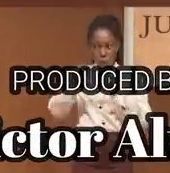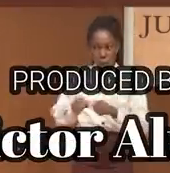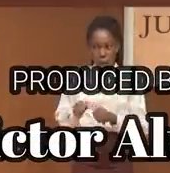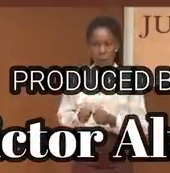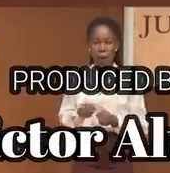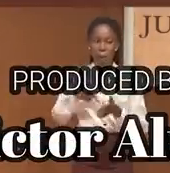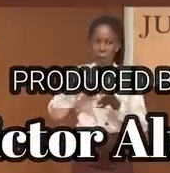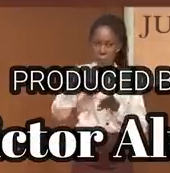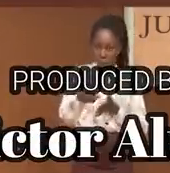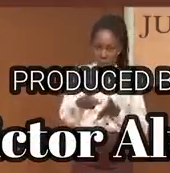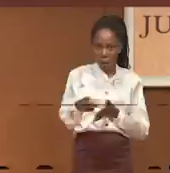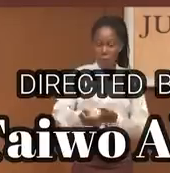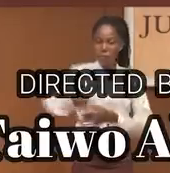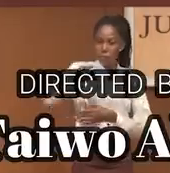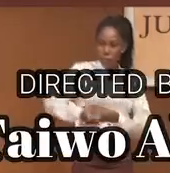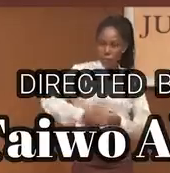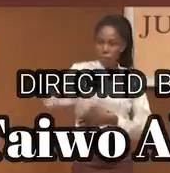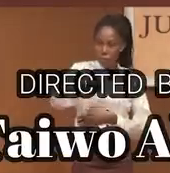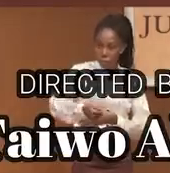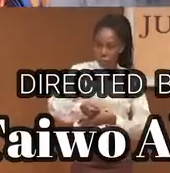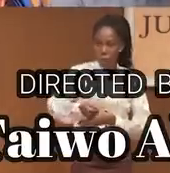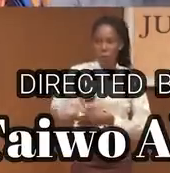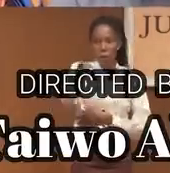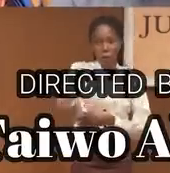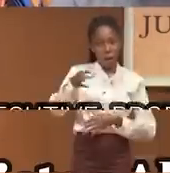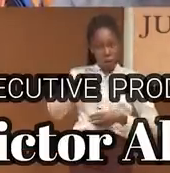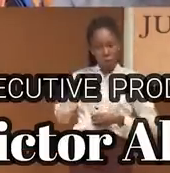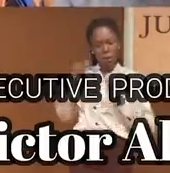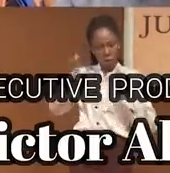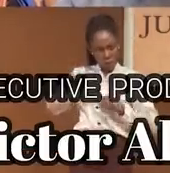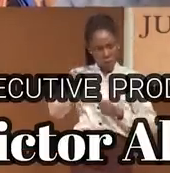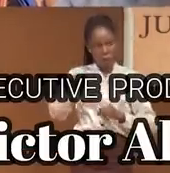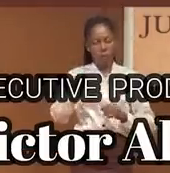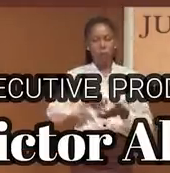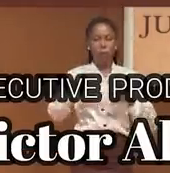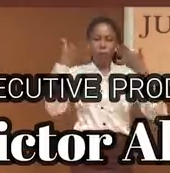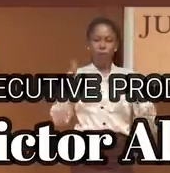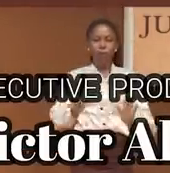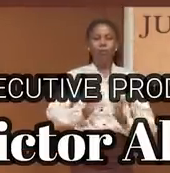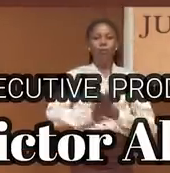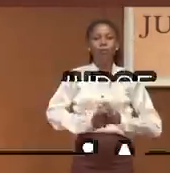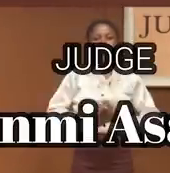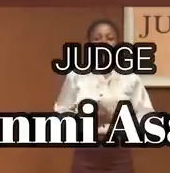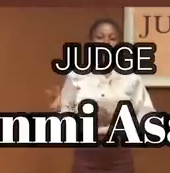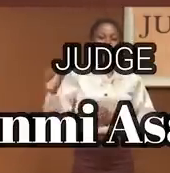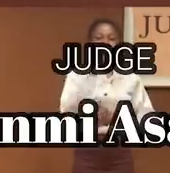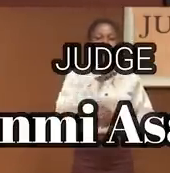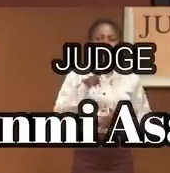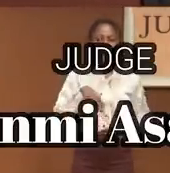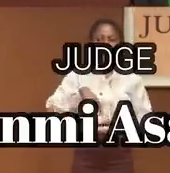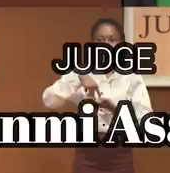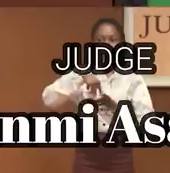from any other source, you can start. Is that acceptable to you? Yes, Your Honor. That's my job. Thank you.